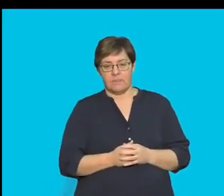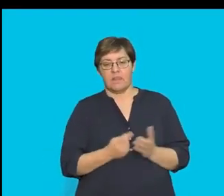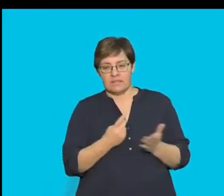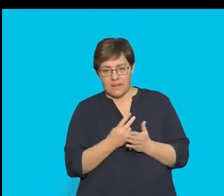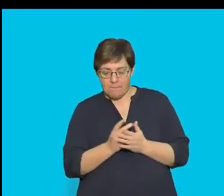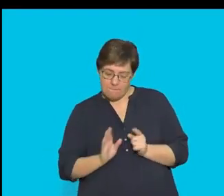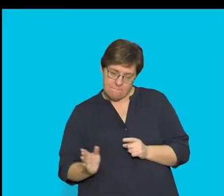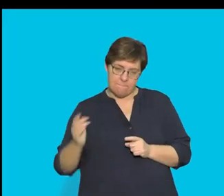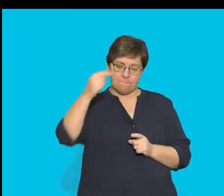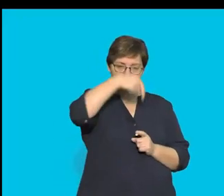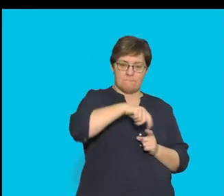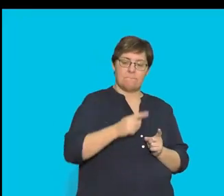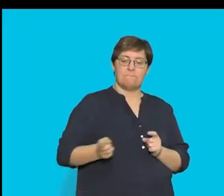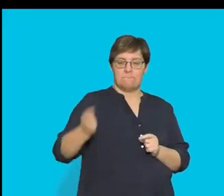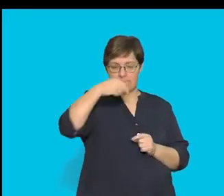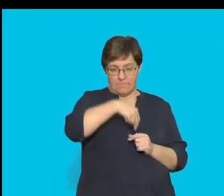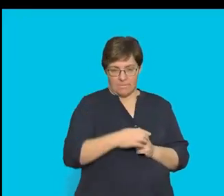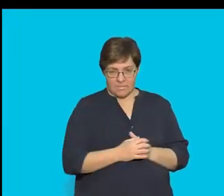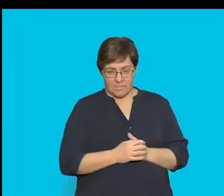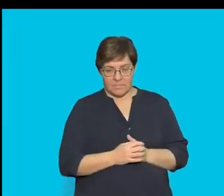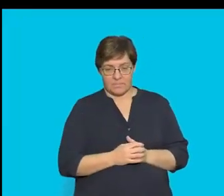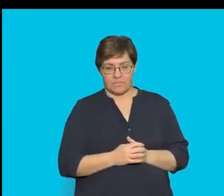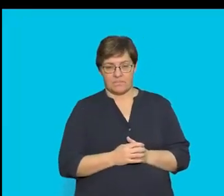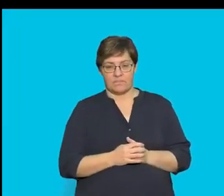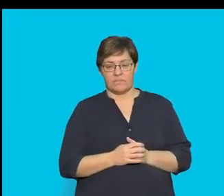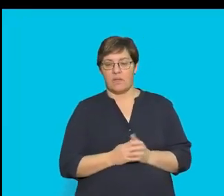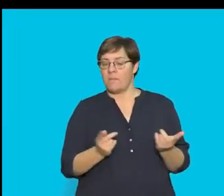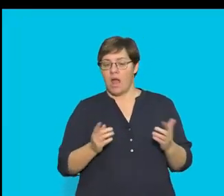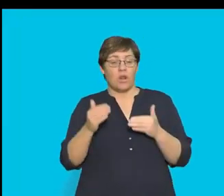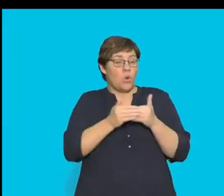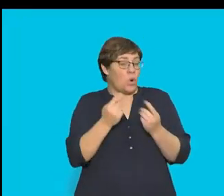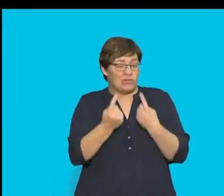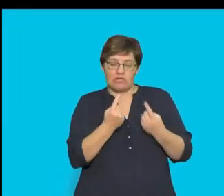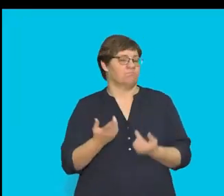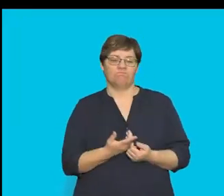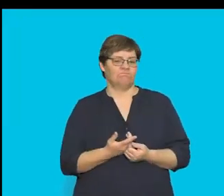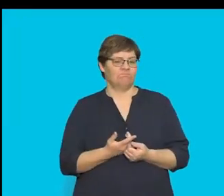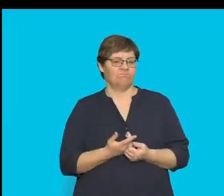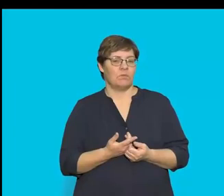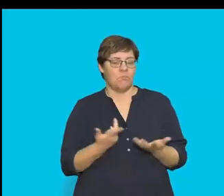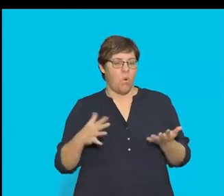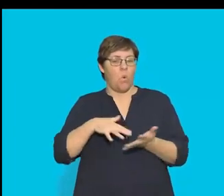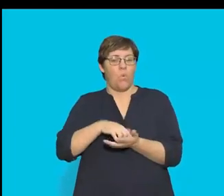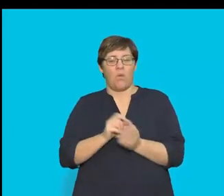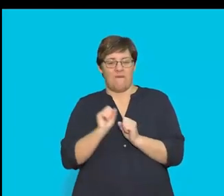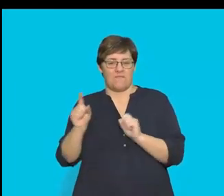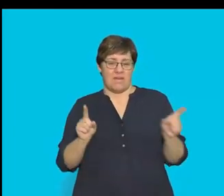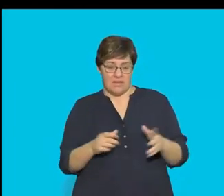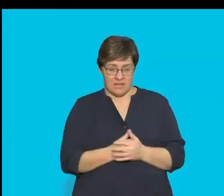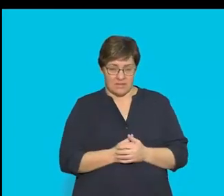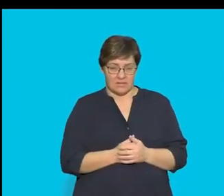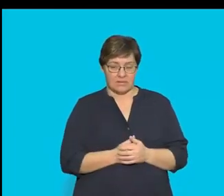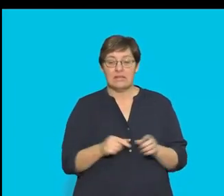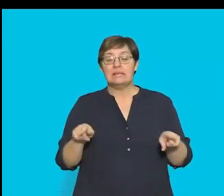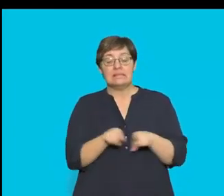field lines will be in the same direction, though, but they're not close together. They're actually weaker. Similarly, if